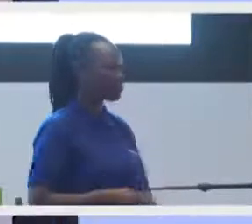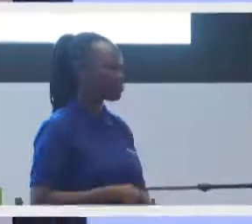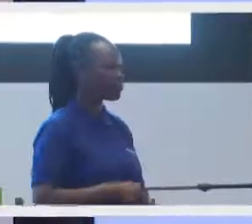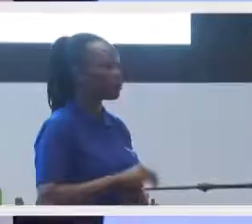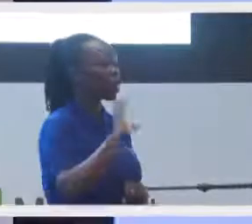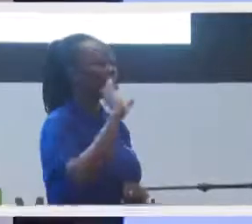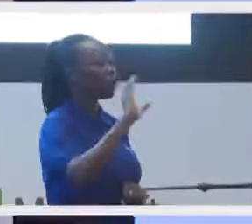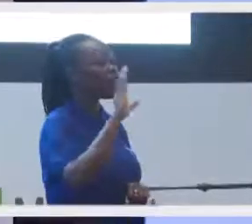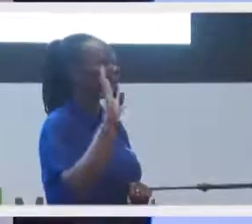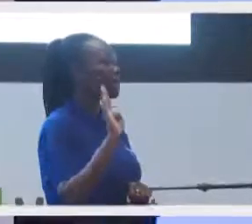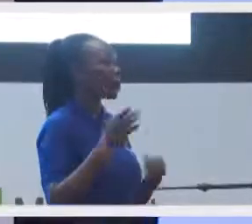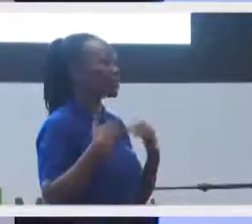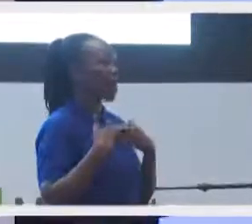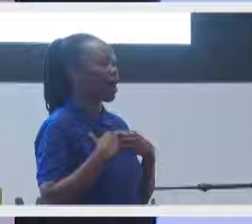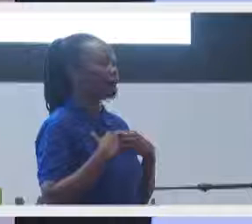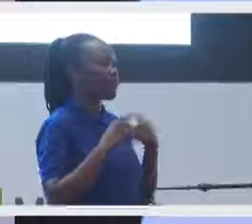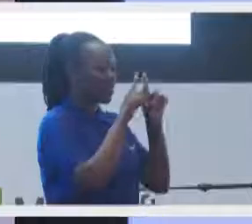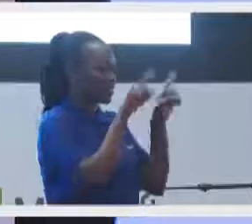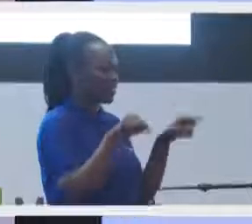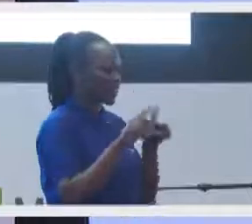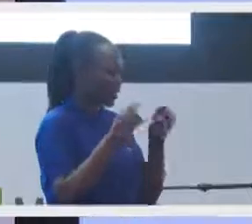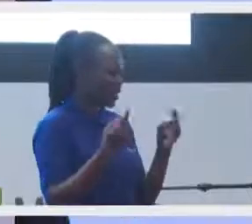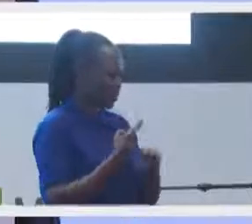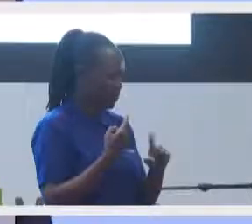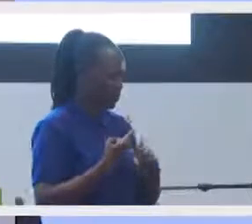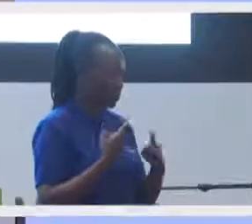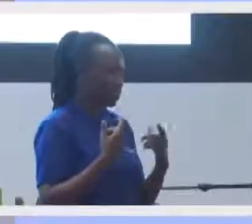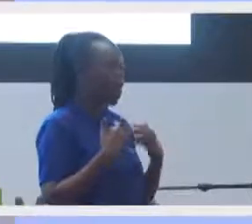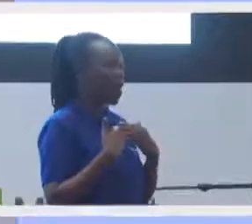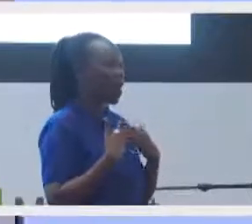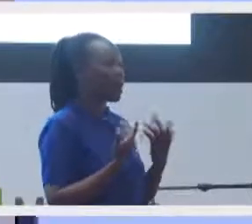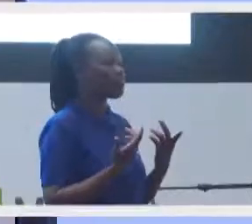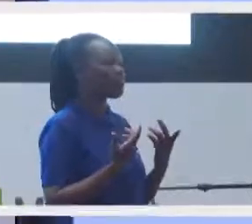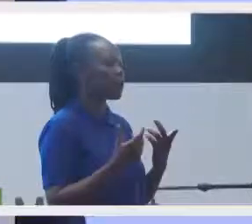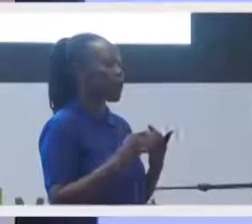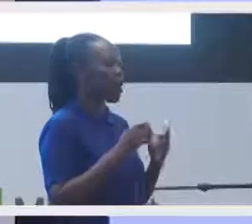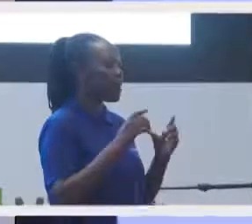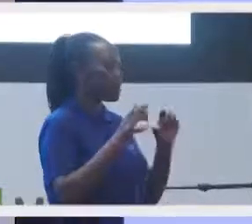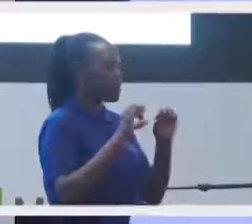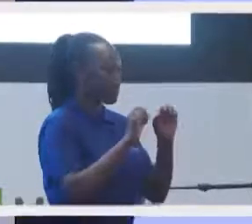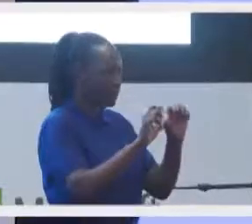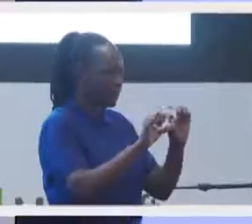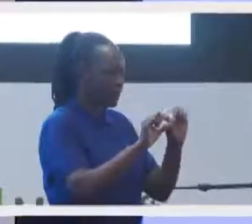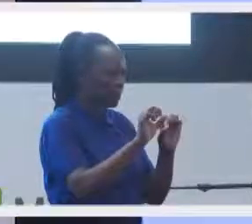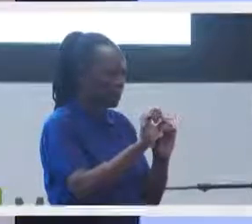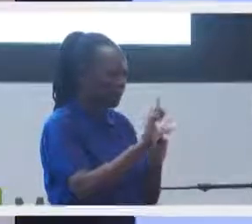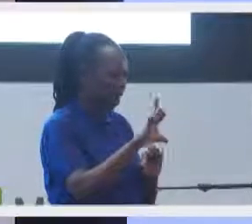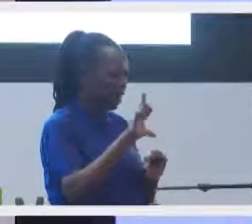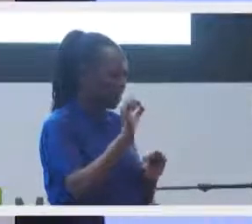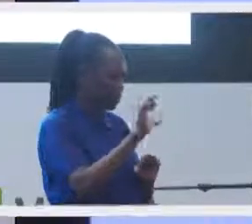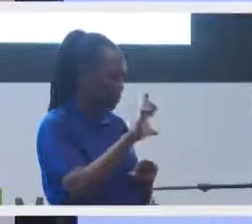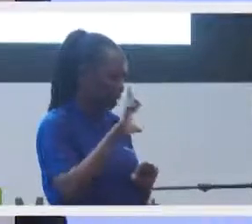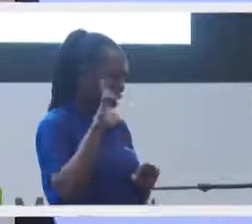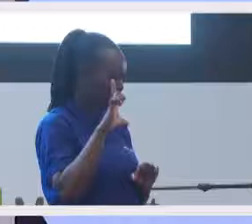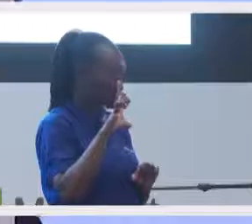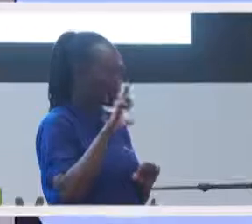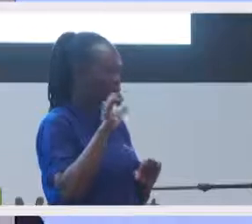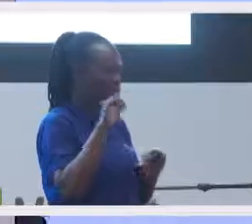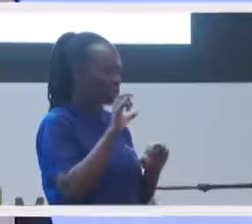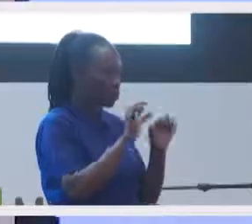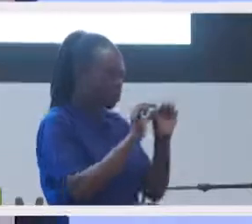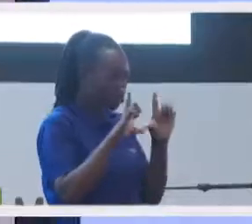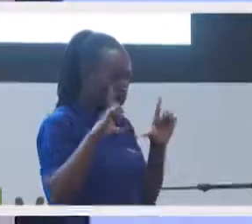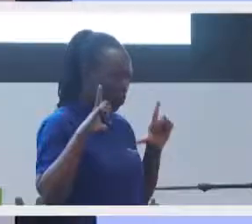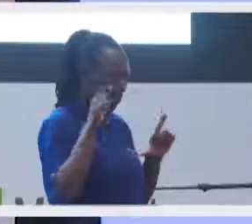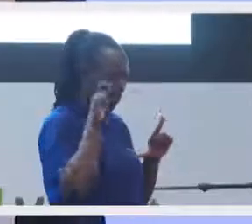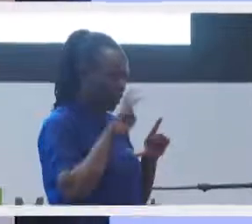Chromebooks have several full-screen magnification options, including a dock magnifier that lets you keep context while zooming in the part of the screen